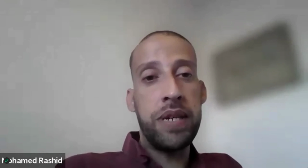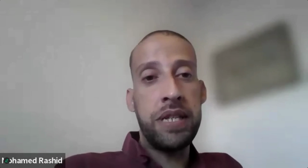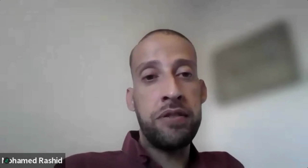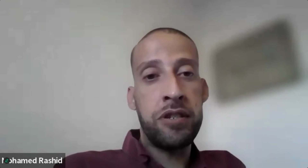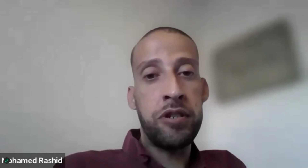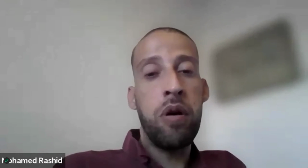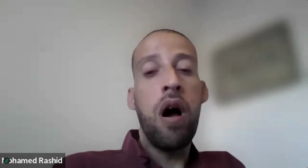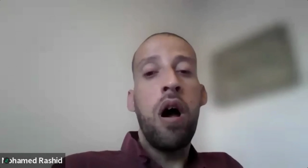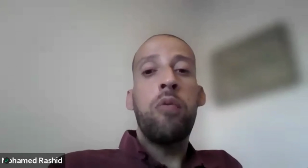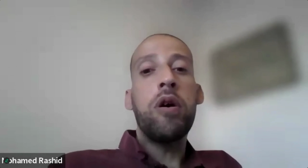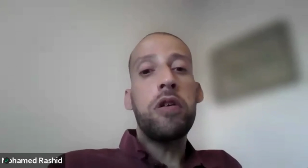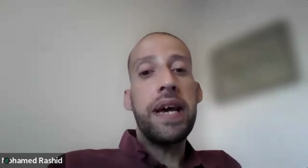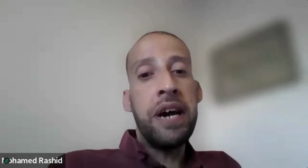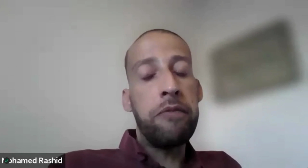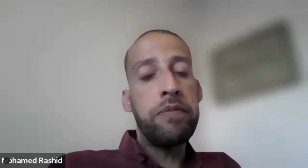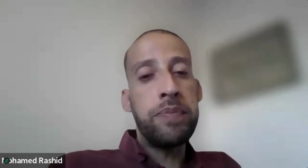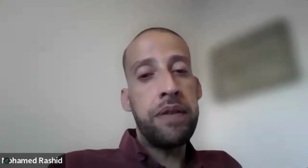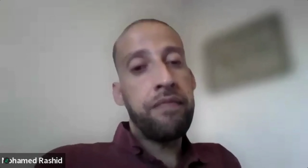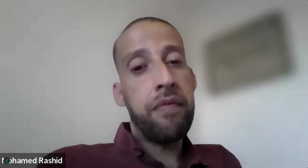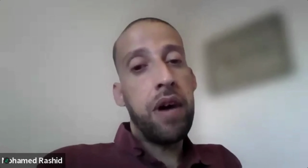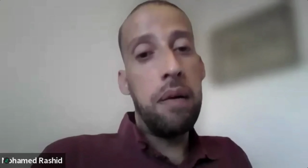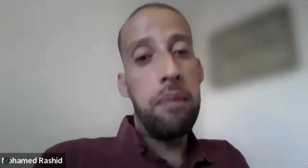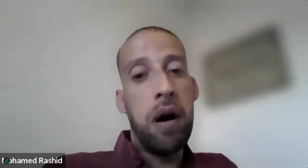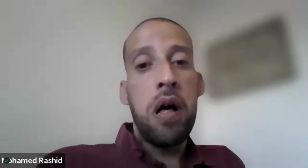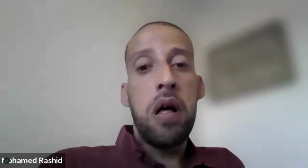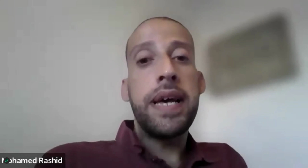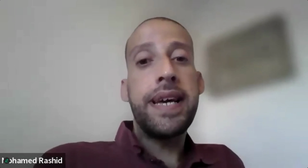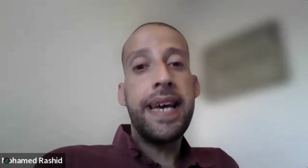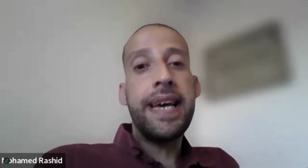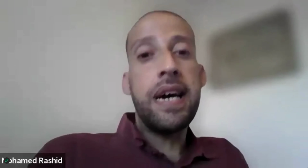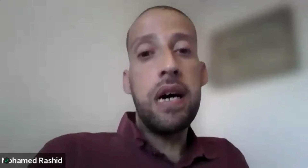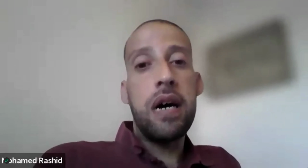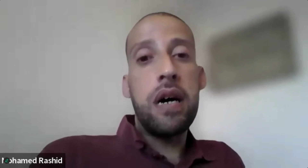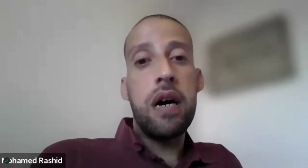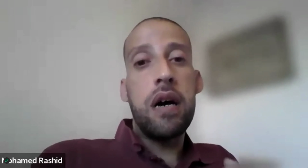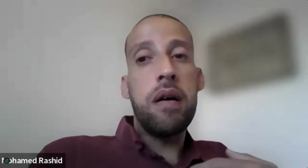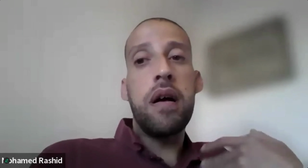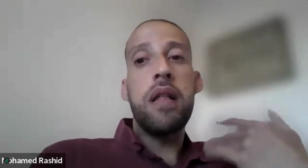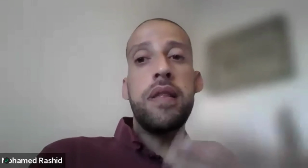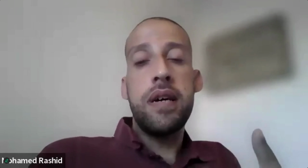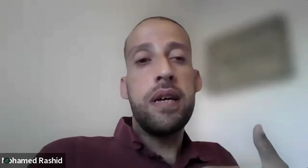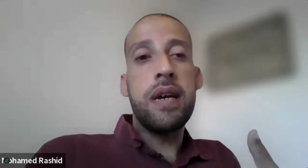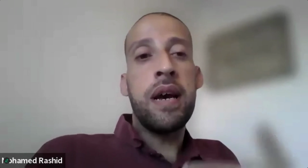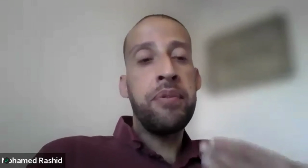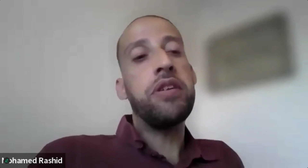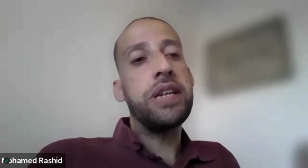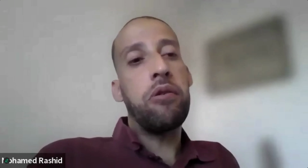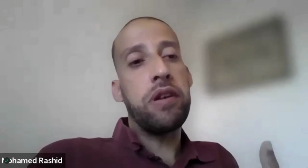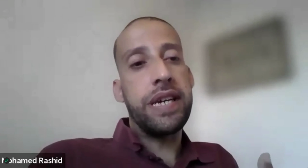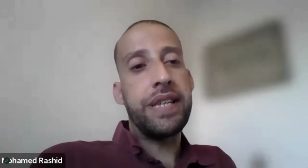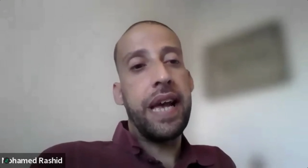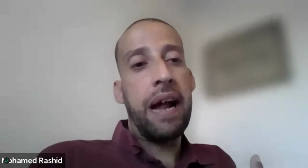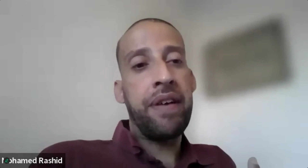and Development Institute, where they helped me uh, get the